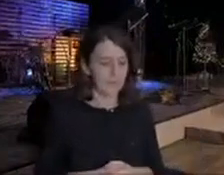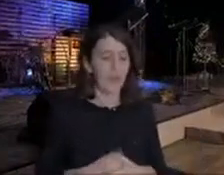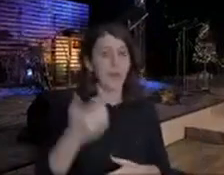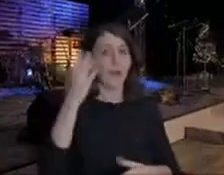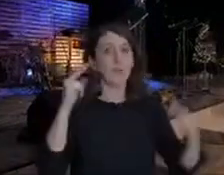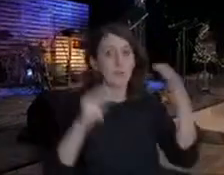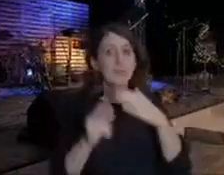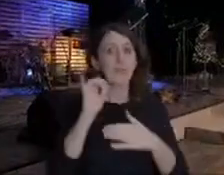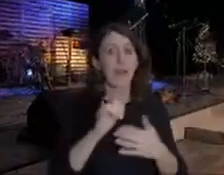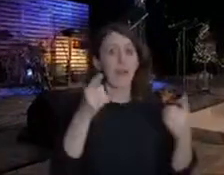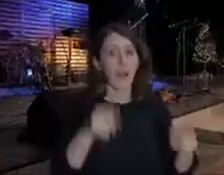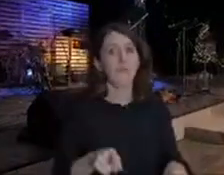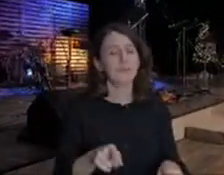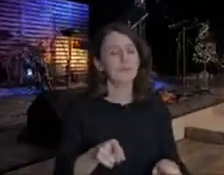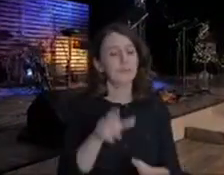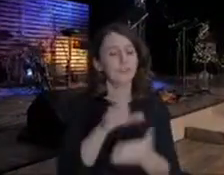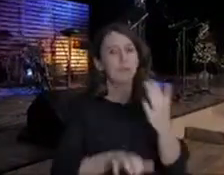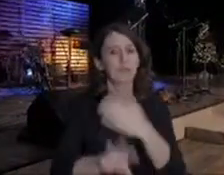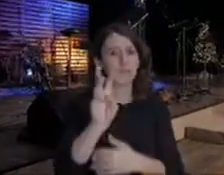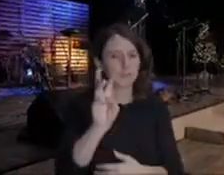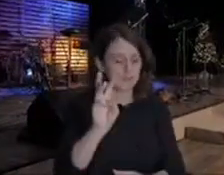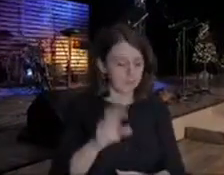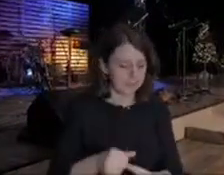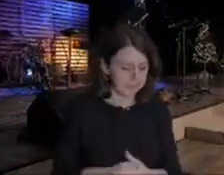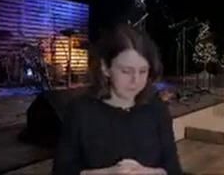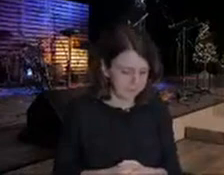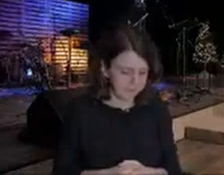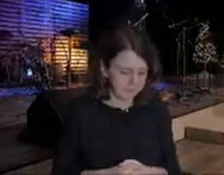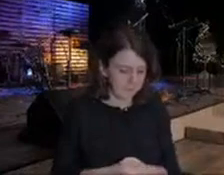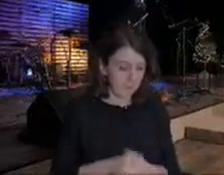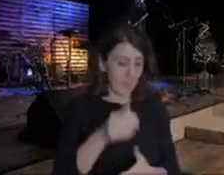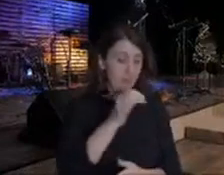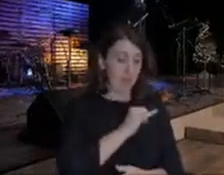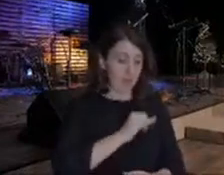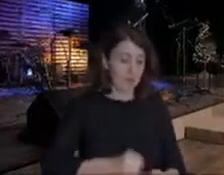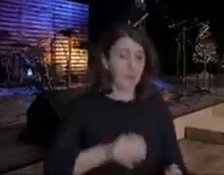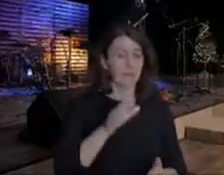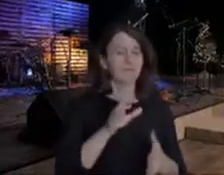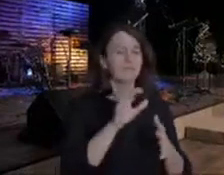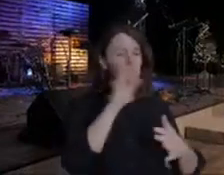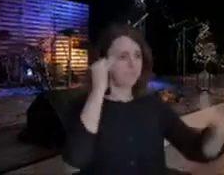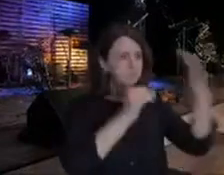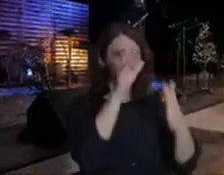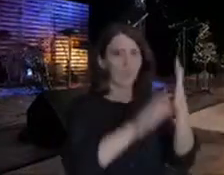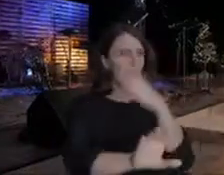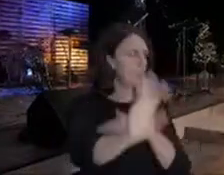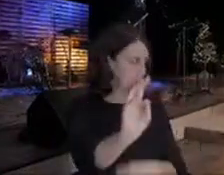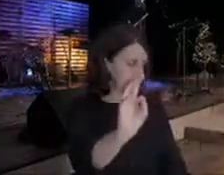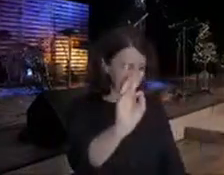God told Isaiah would happen in Isaiah chapter 6. You go back to Isaiah chapter 6, and that, by the way, is one of the